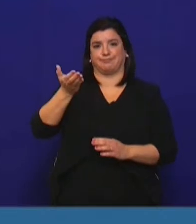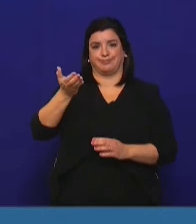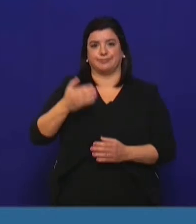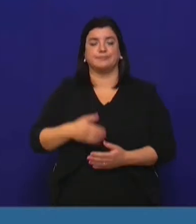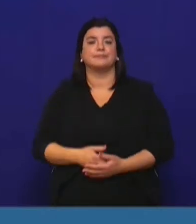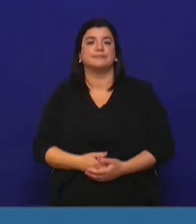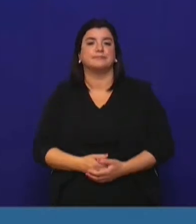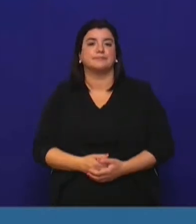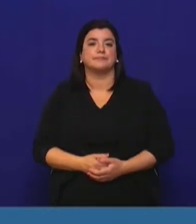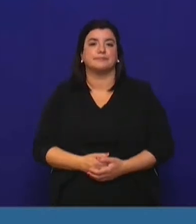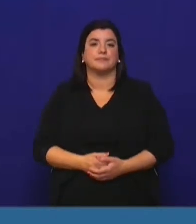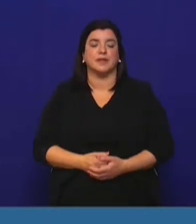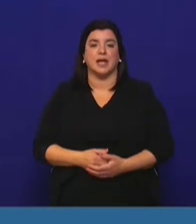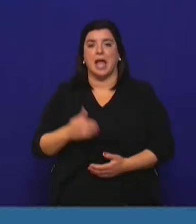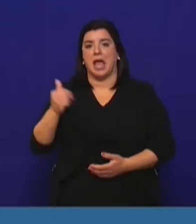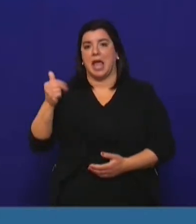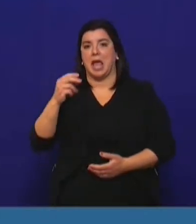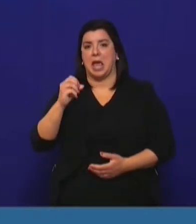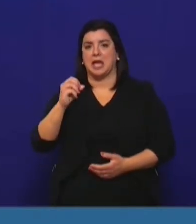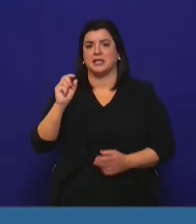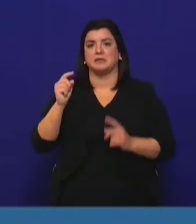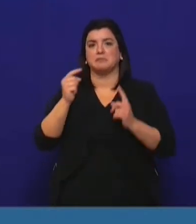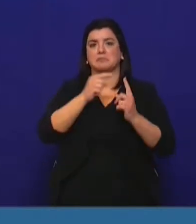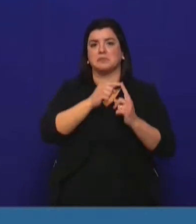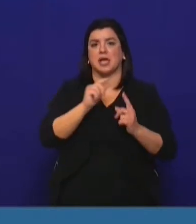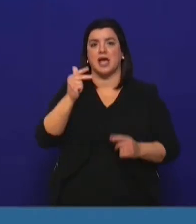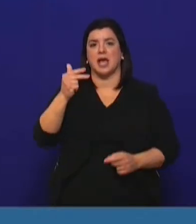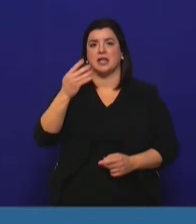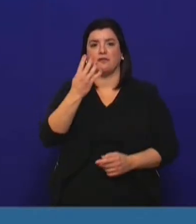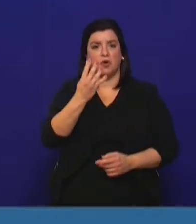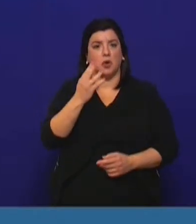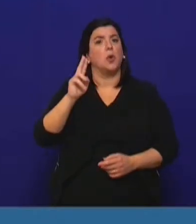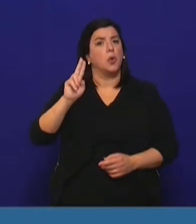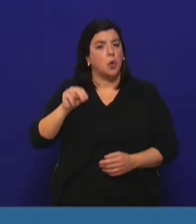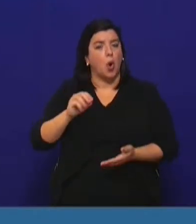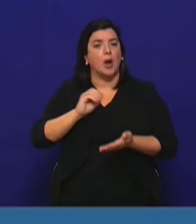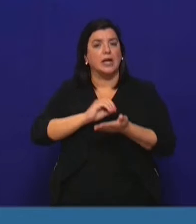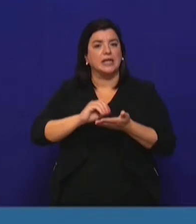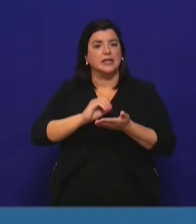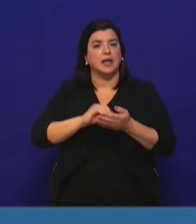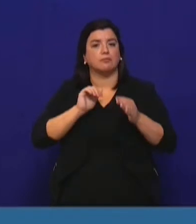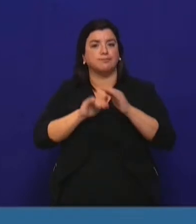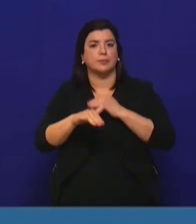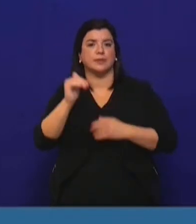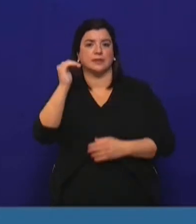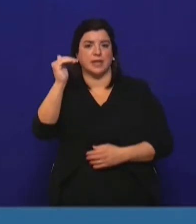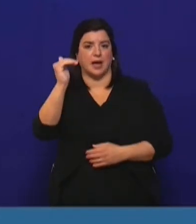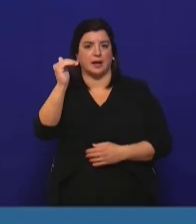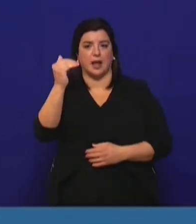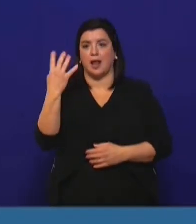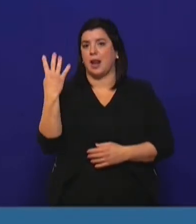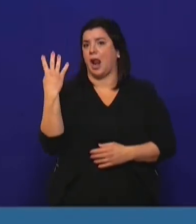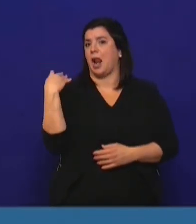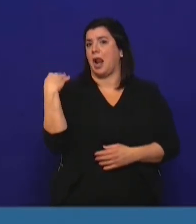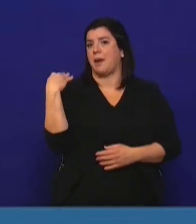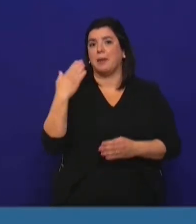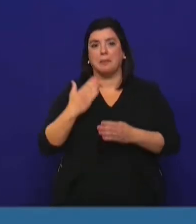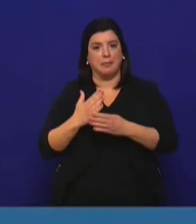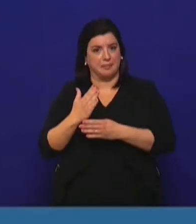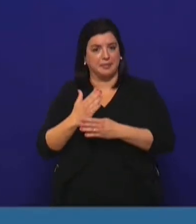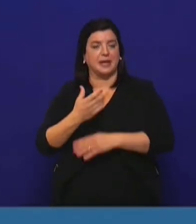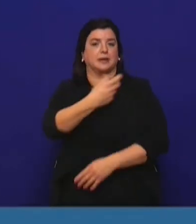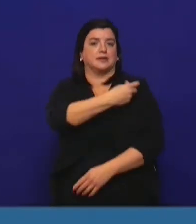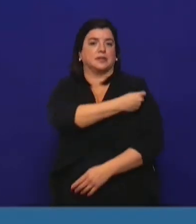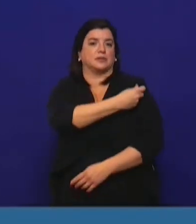sena li dawn ukoll irċivejtu litri d-dar u anke minn nhar l-erba' diġà bdejna nlaqmu dan il-grupp ta'